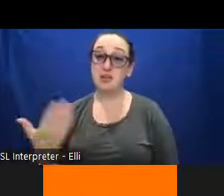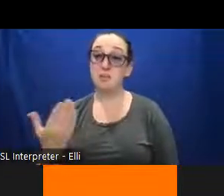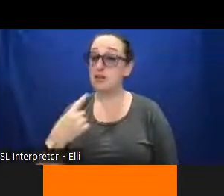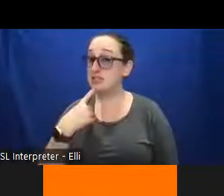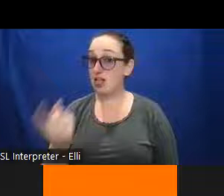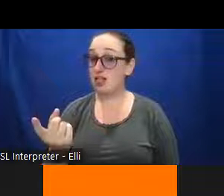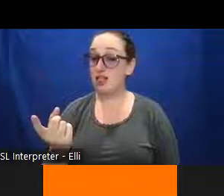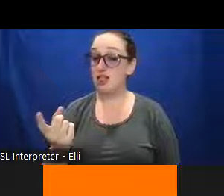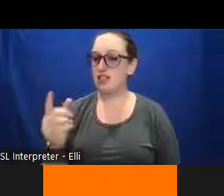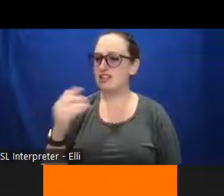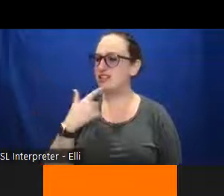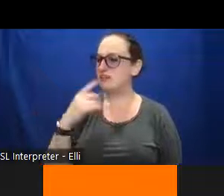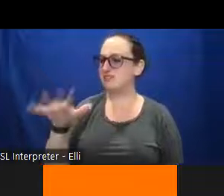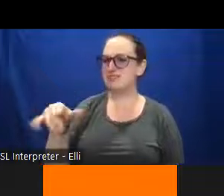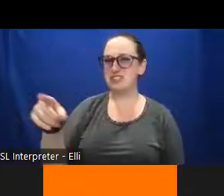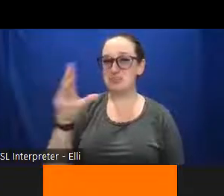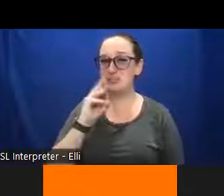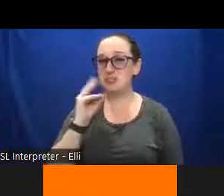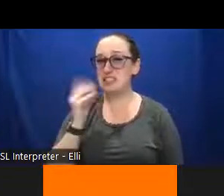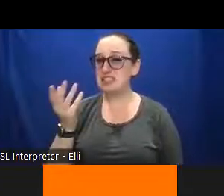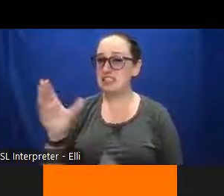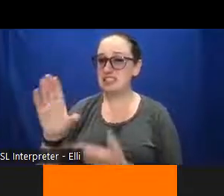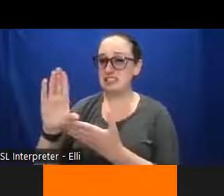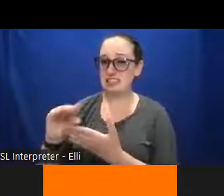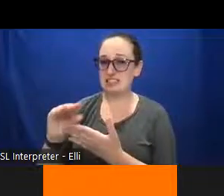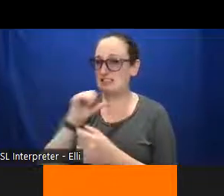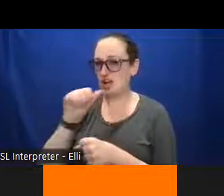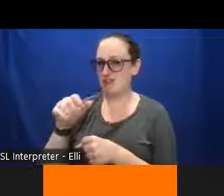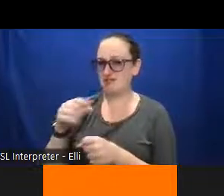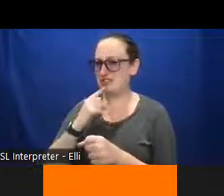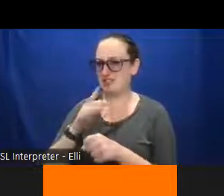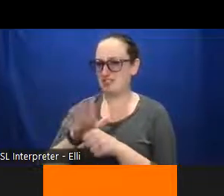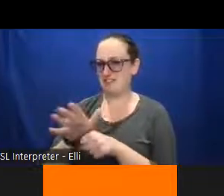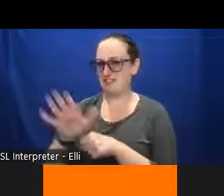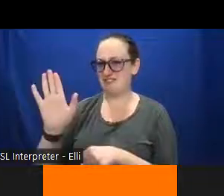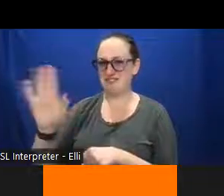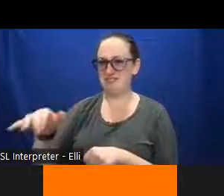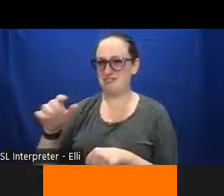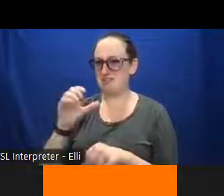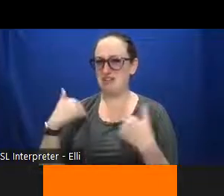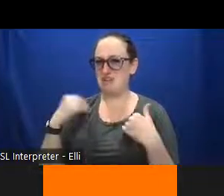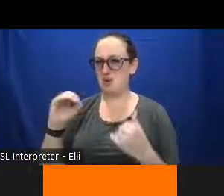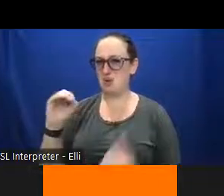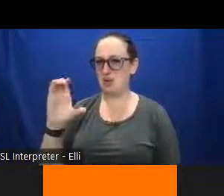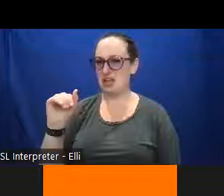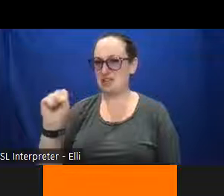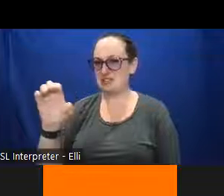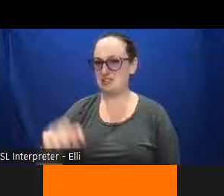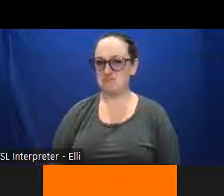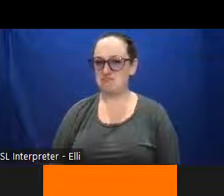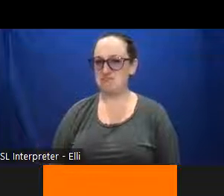victim that what they experienced was not serious enough to pursue a case in the criminal justice